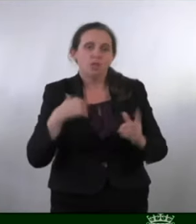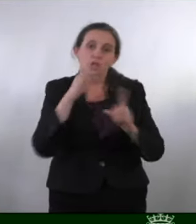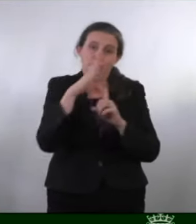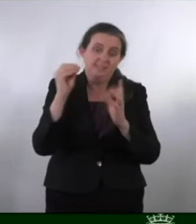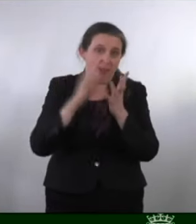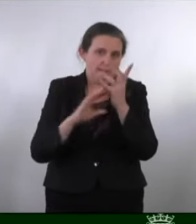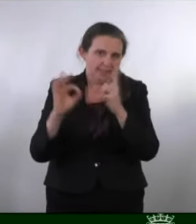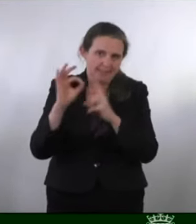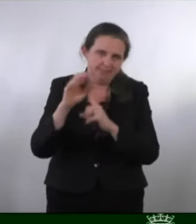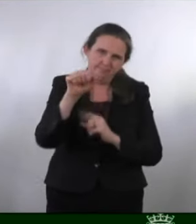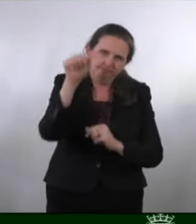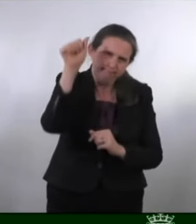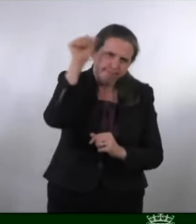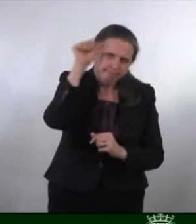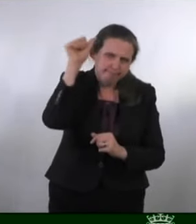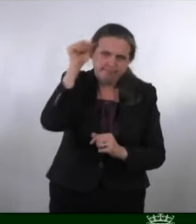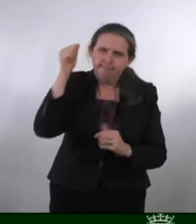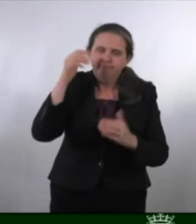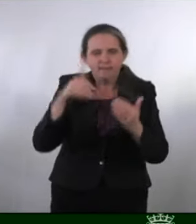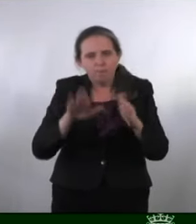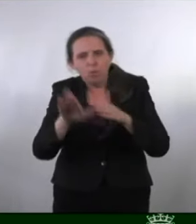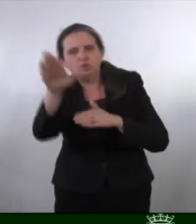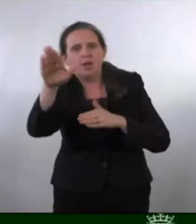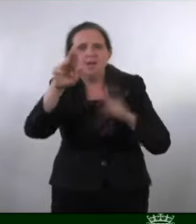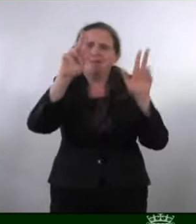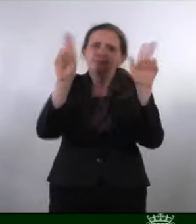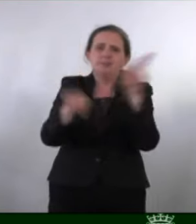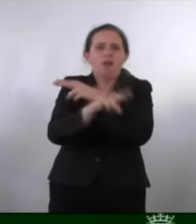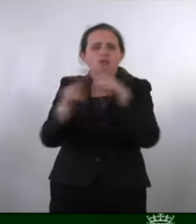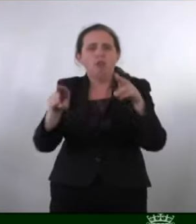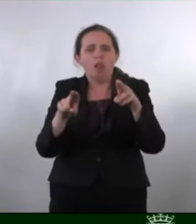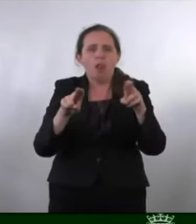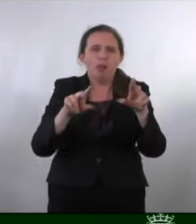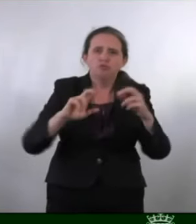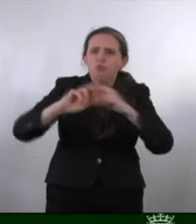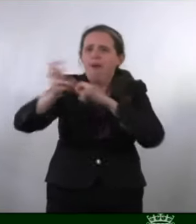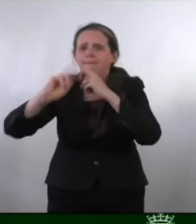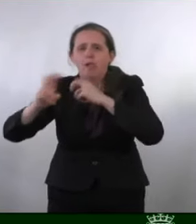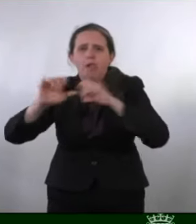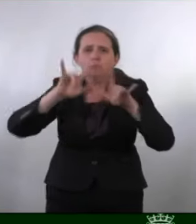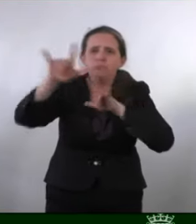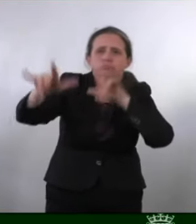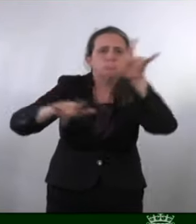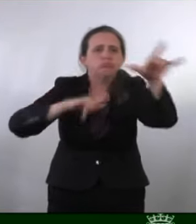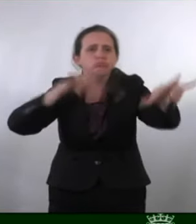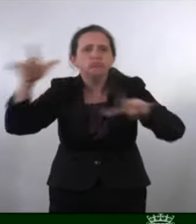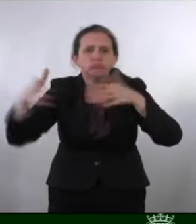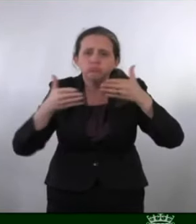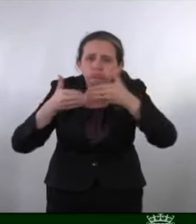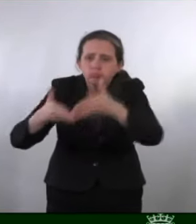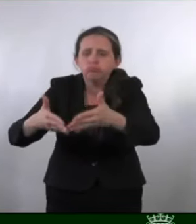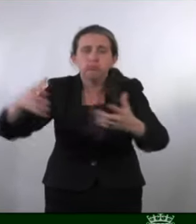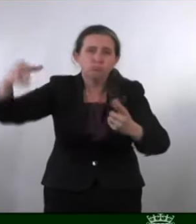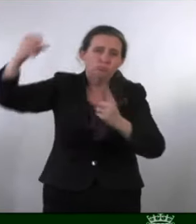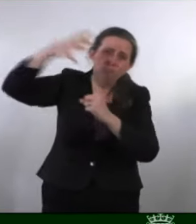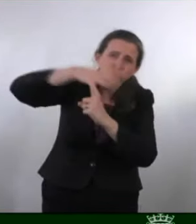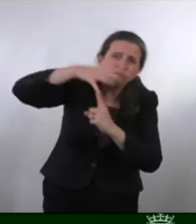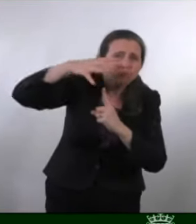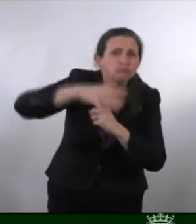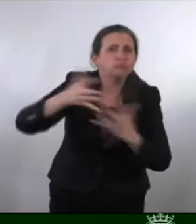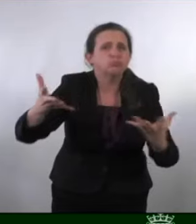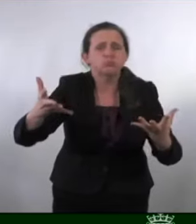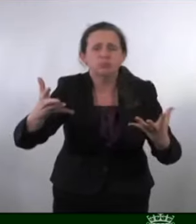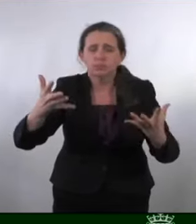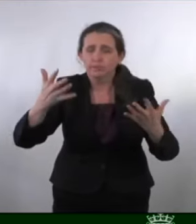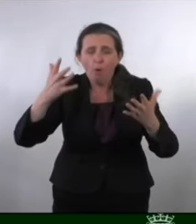aviation, hospitality, leisure and business sectors. Could I please ask the Prime Minister if he's given any thought to the utility